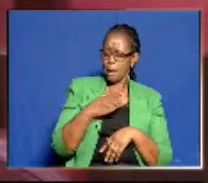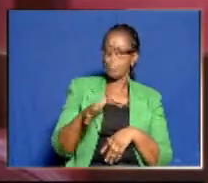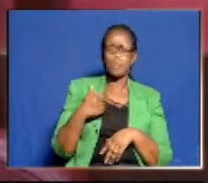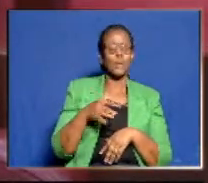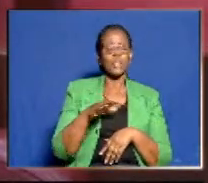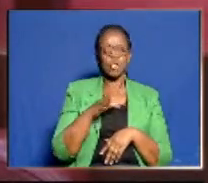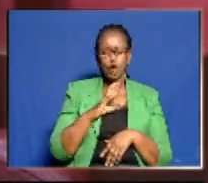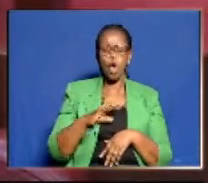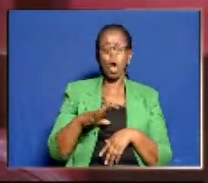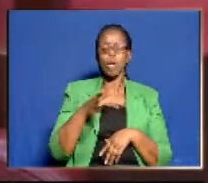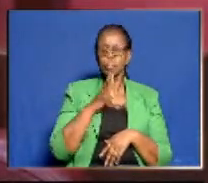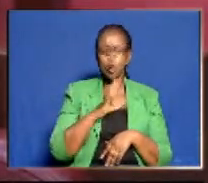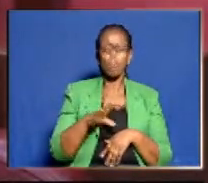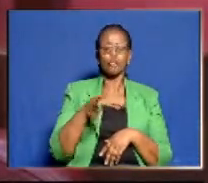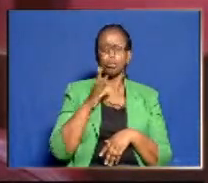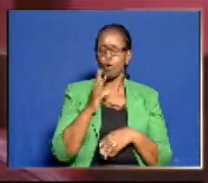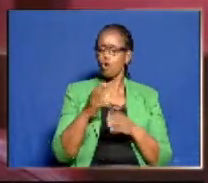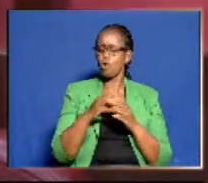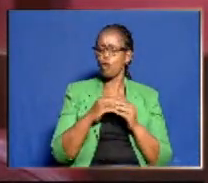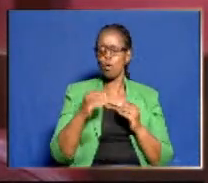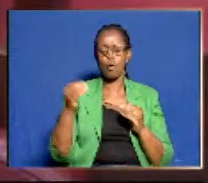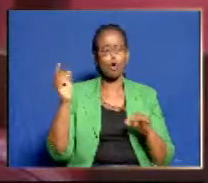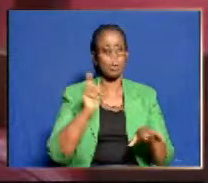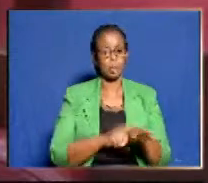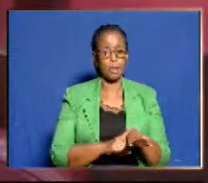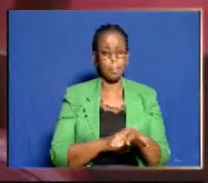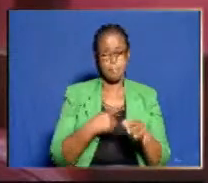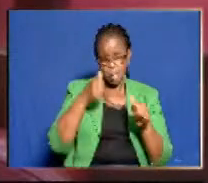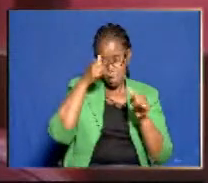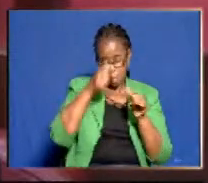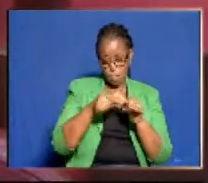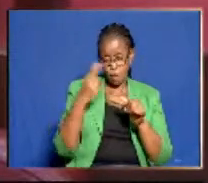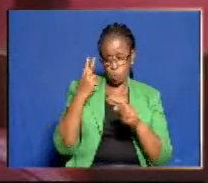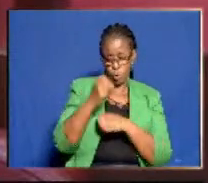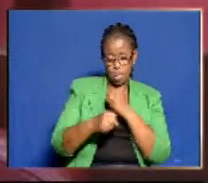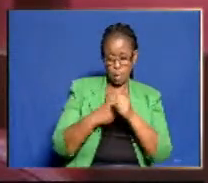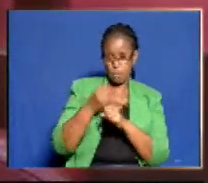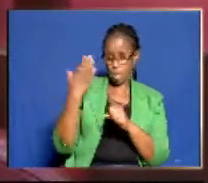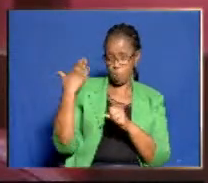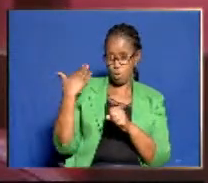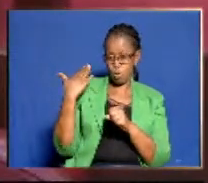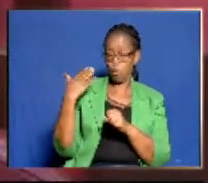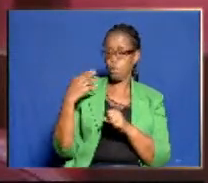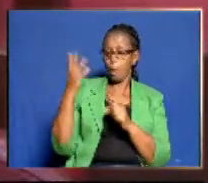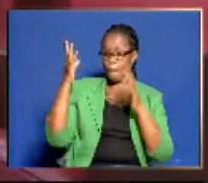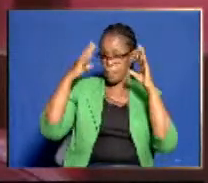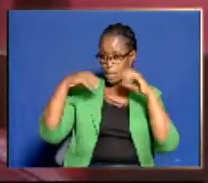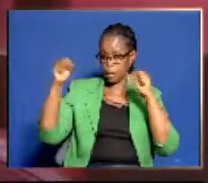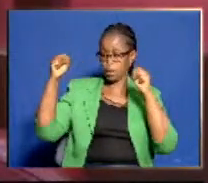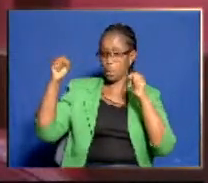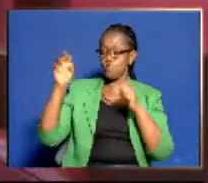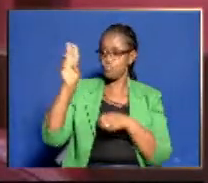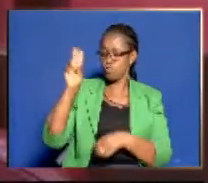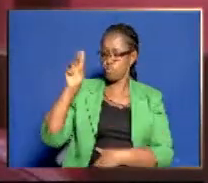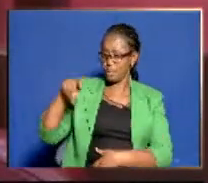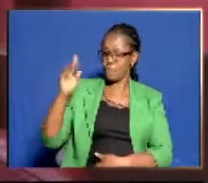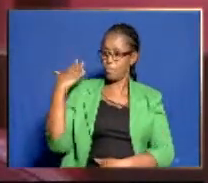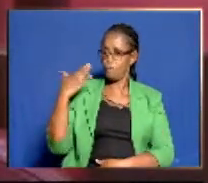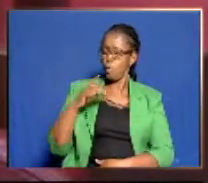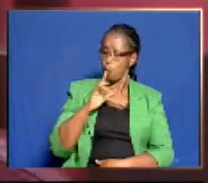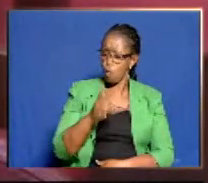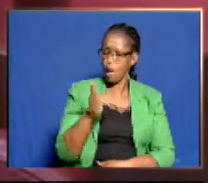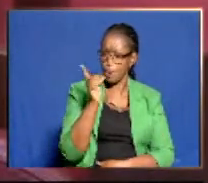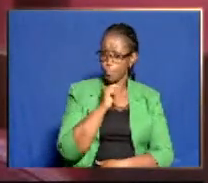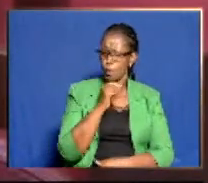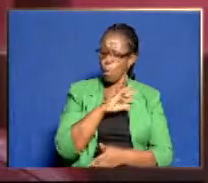now. I remember some 2 years ago, our President, His Excellency Uhuru Kenyatta, gave in a directive that all pending bills needed